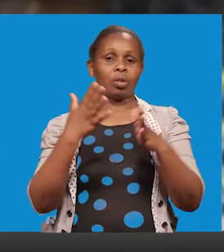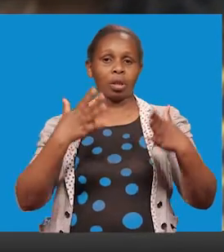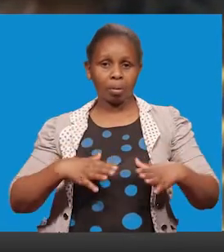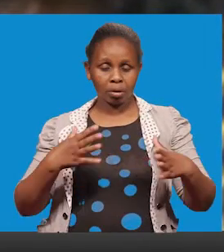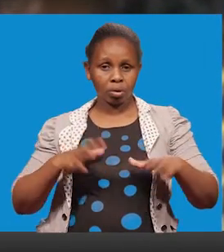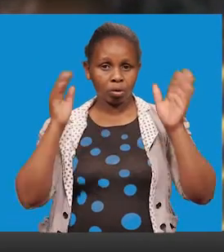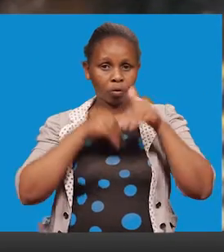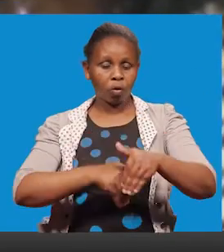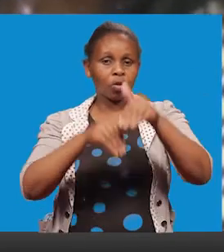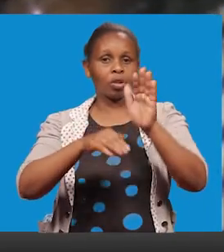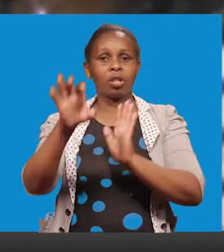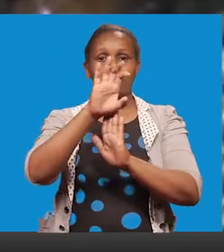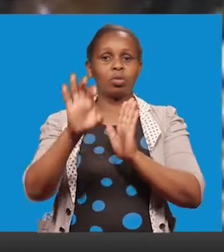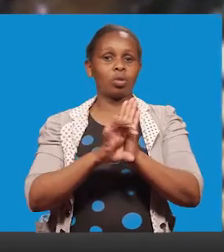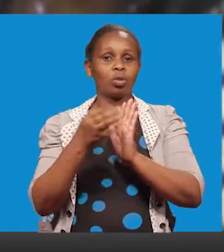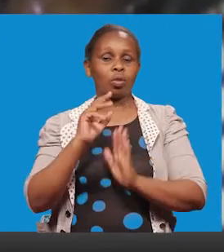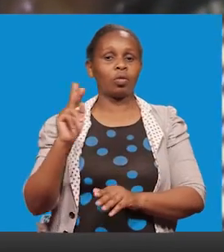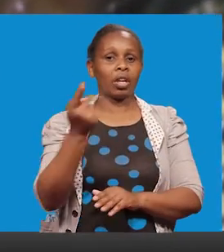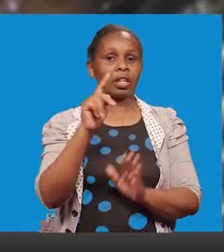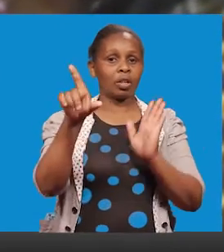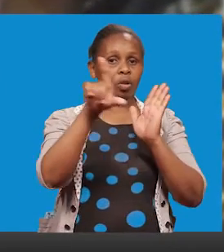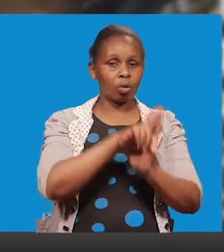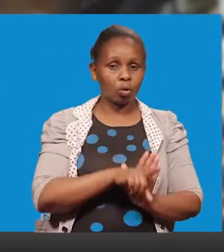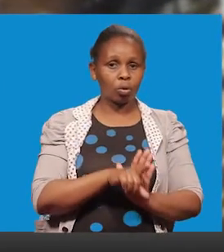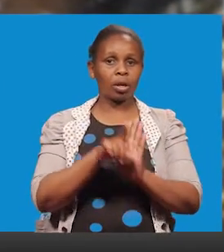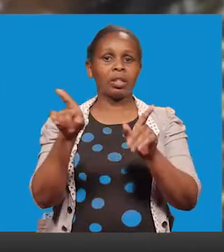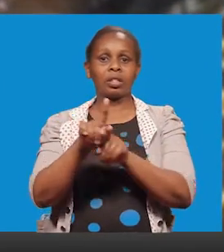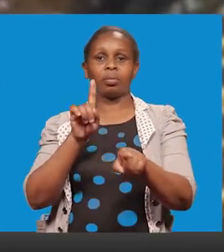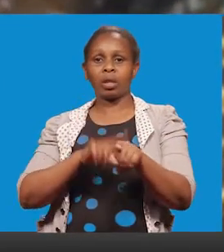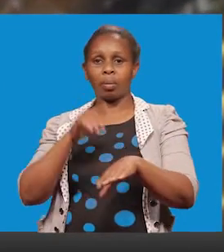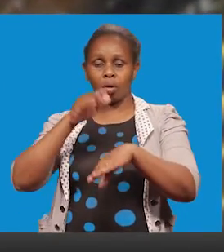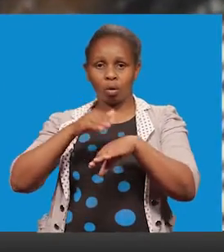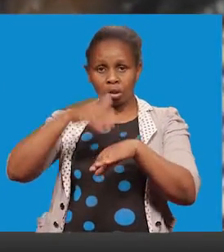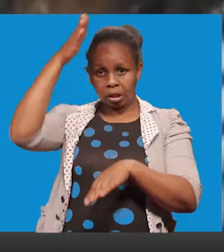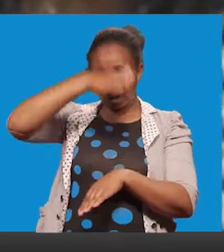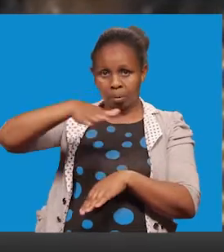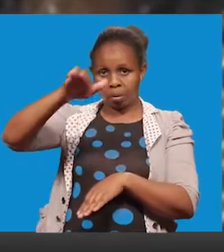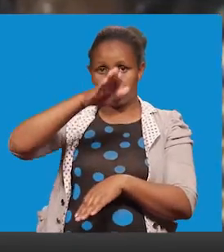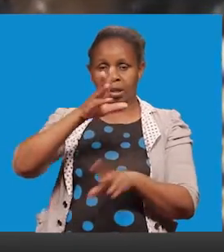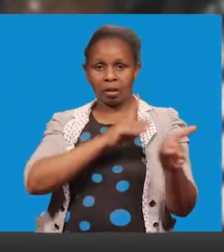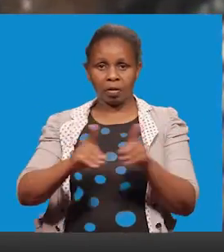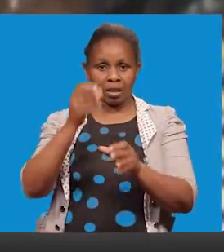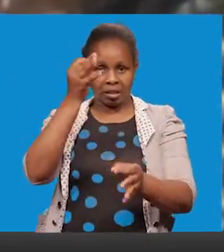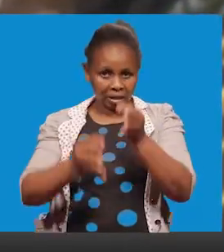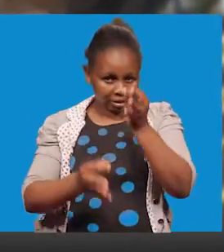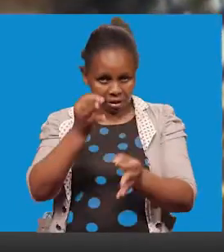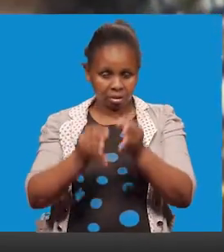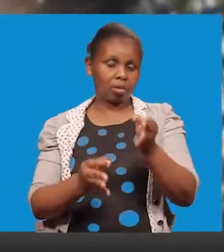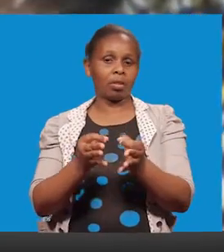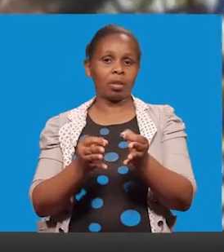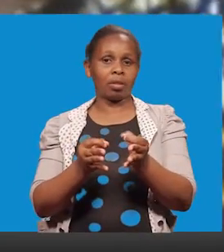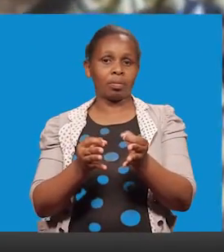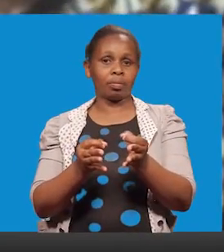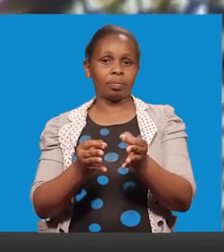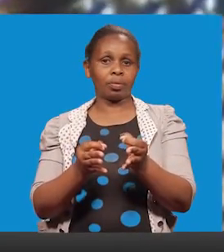in accordance with the Constitution of Kenya and the law and convention of Parliament, that I shall do justice to all. So help